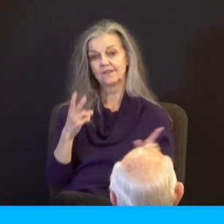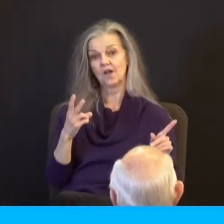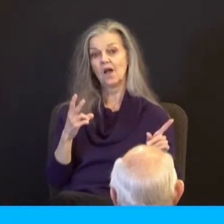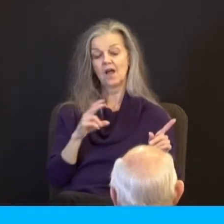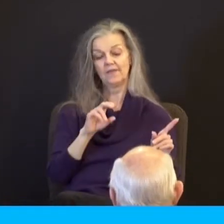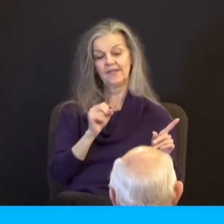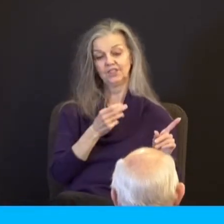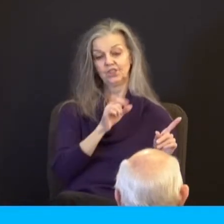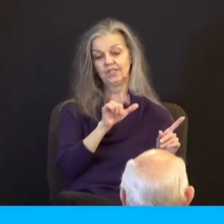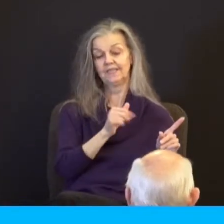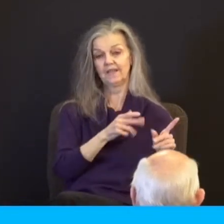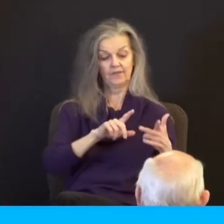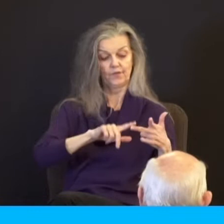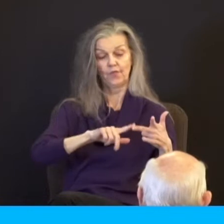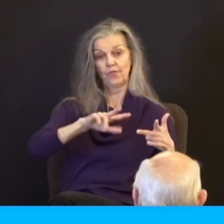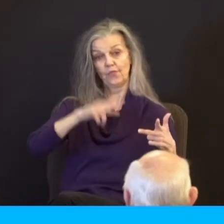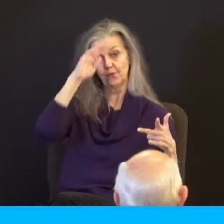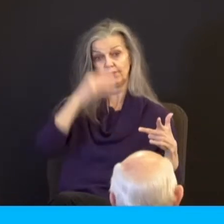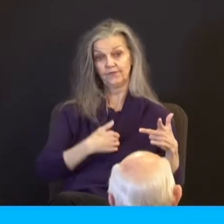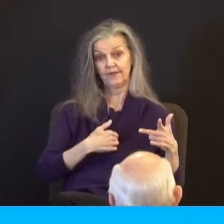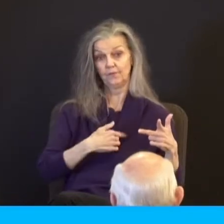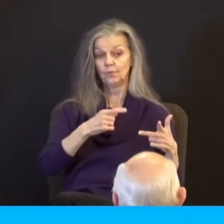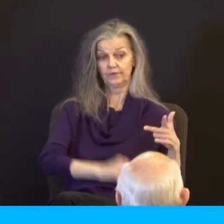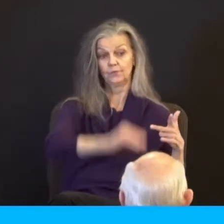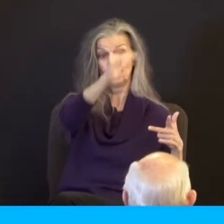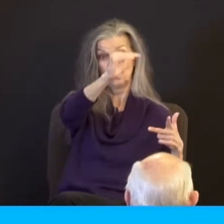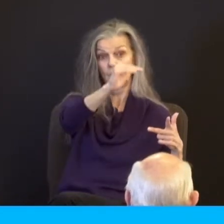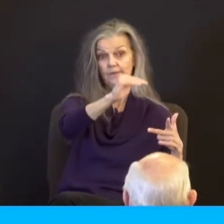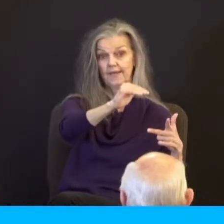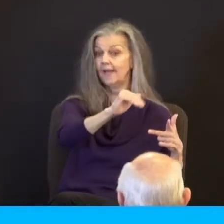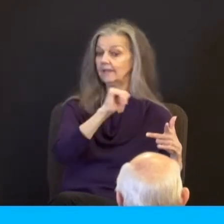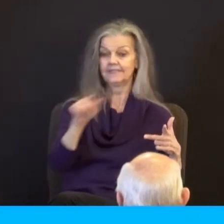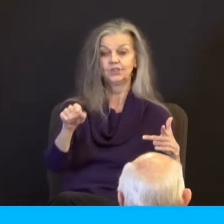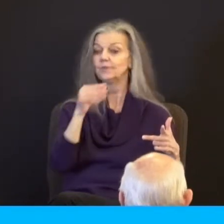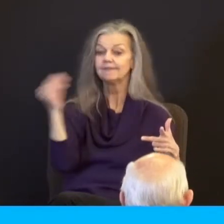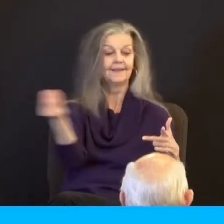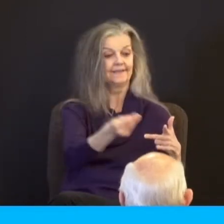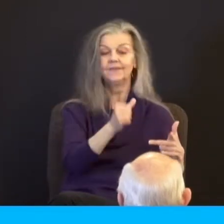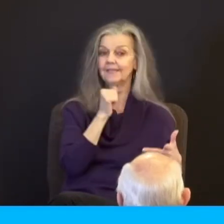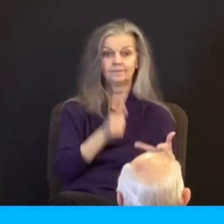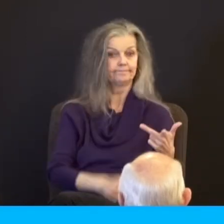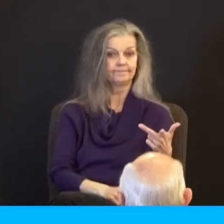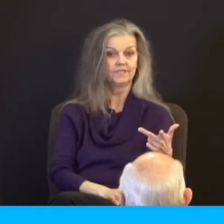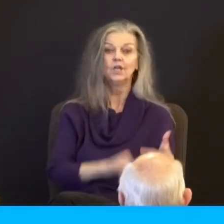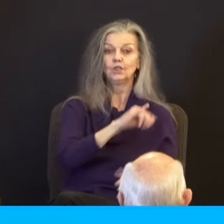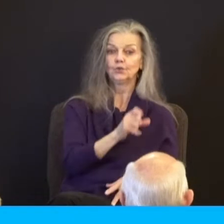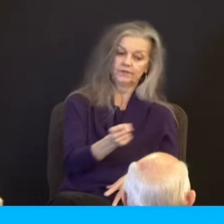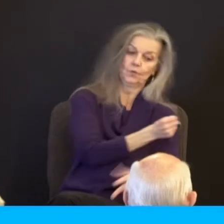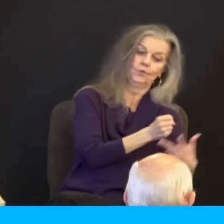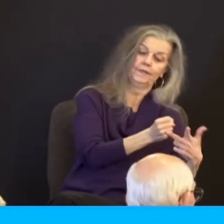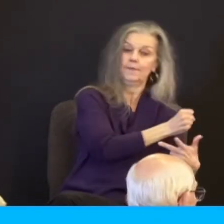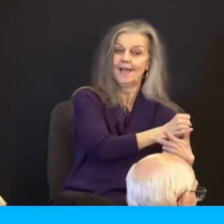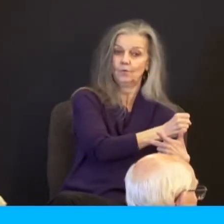was grown, which he had been promised as a husband, and she was not given unto him. Judah is holding out, so she's going to